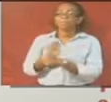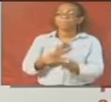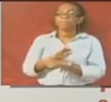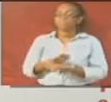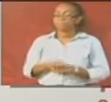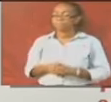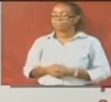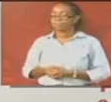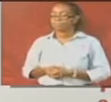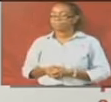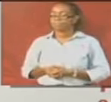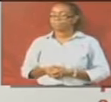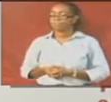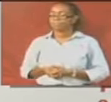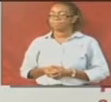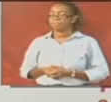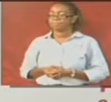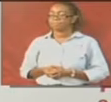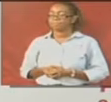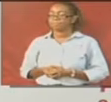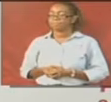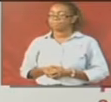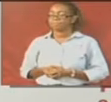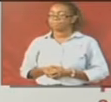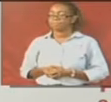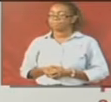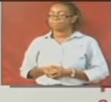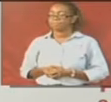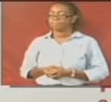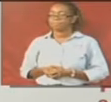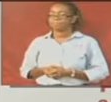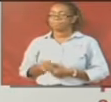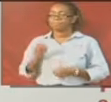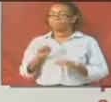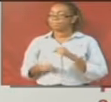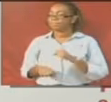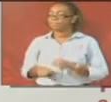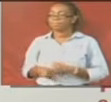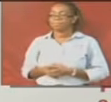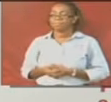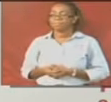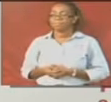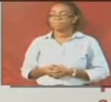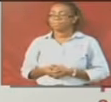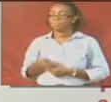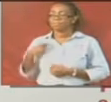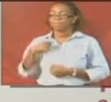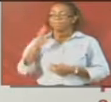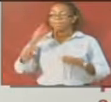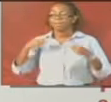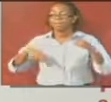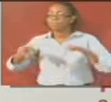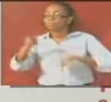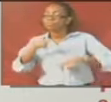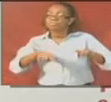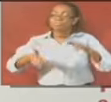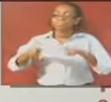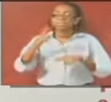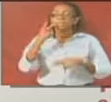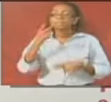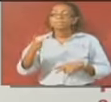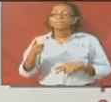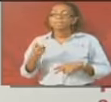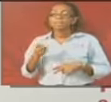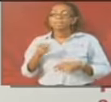done. So that monitoring is going to help in determining the extent to which this variant establishes